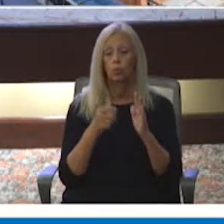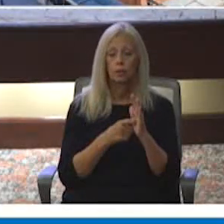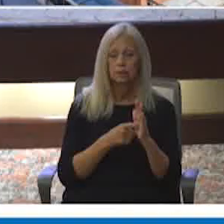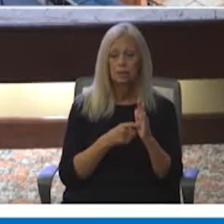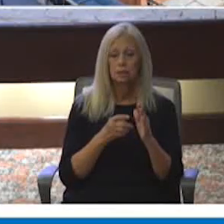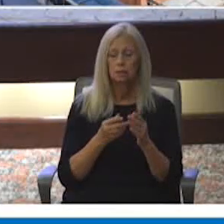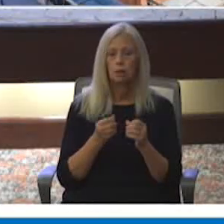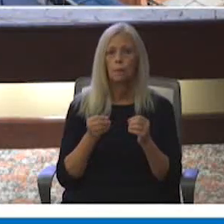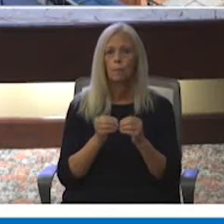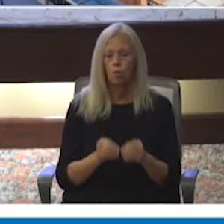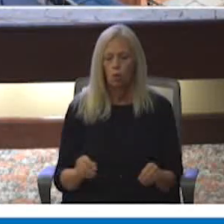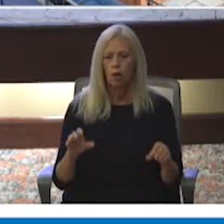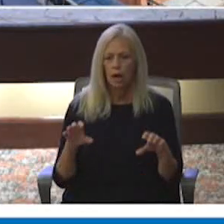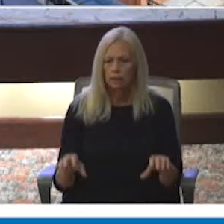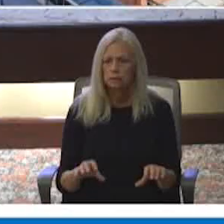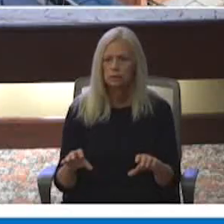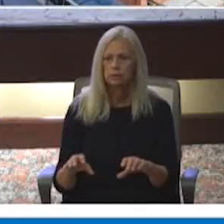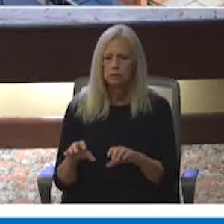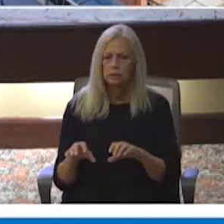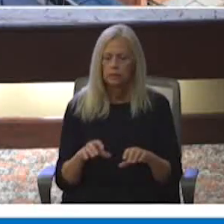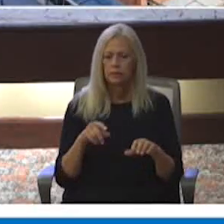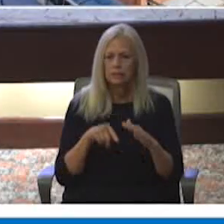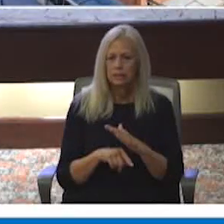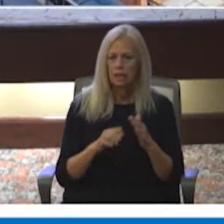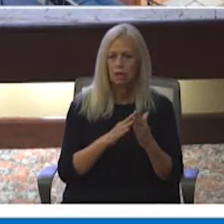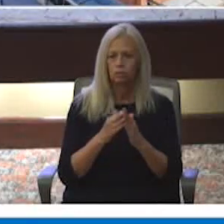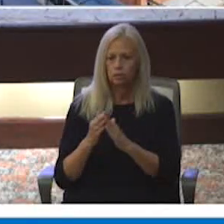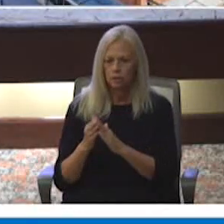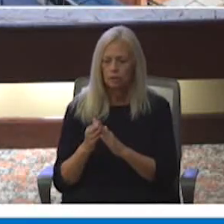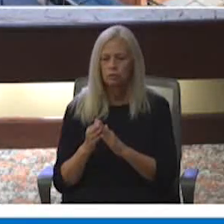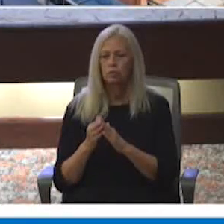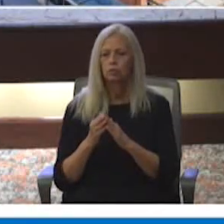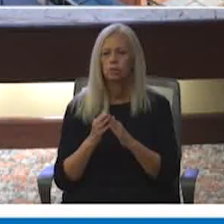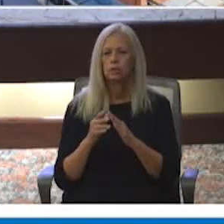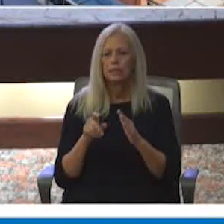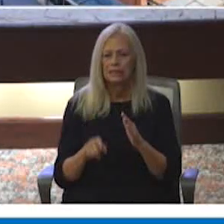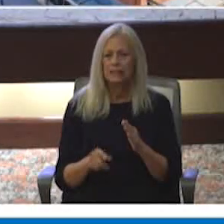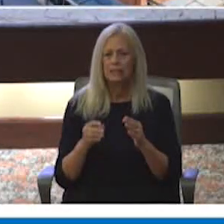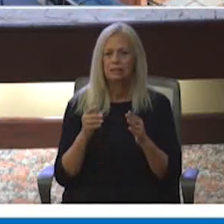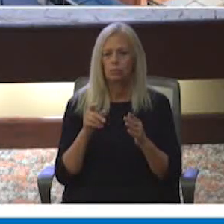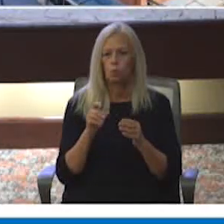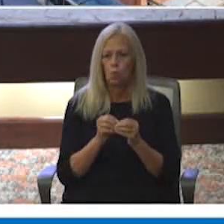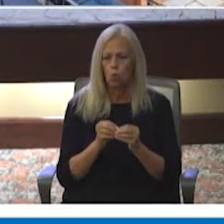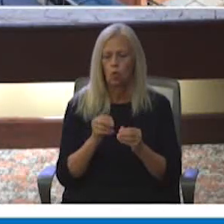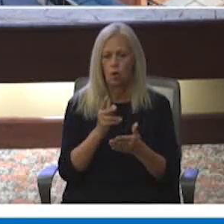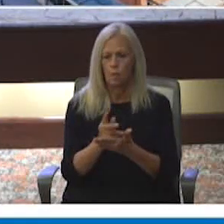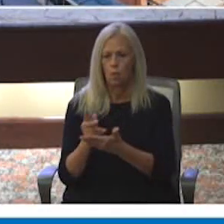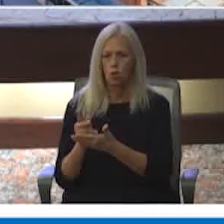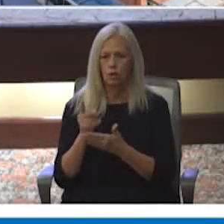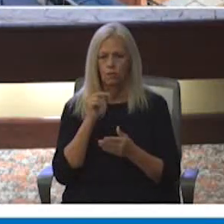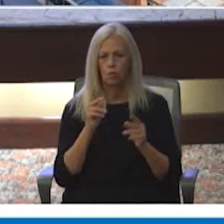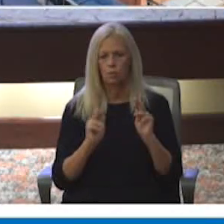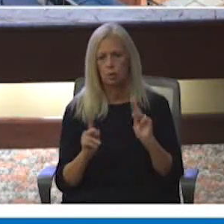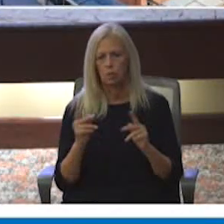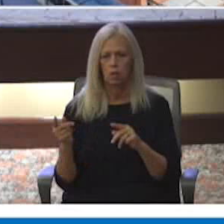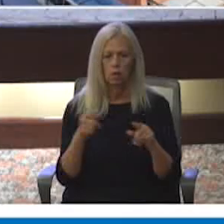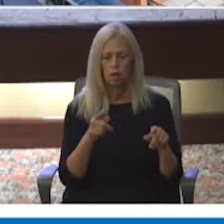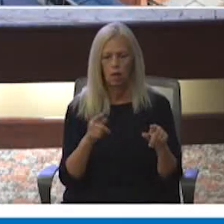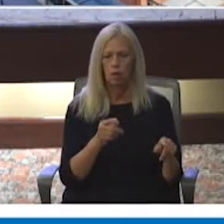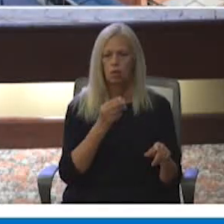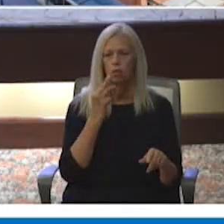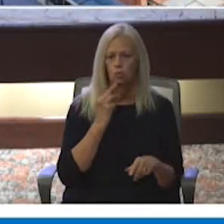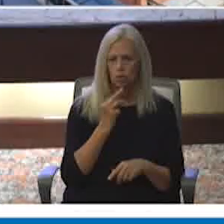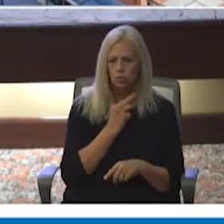much more activity, vitality downtown ultimately. There needs to be parking available for people that are coming to those restaurants or people that live in